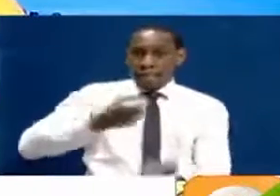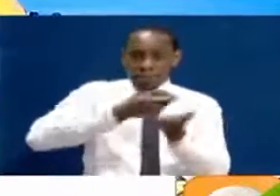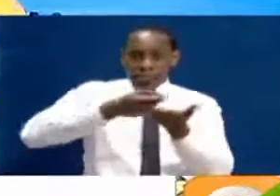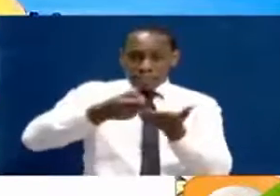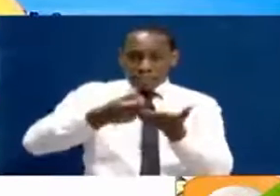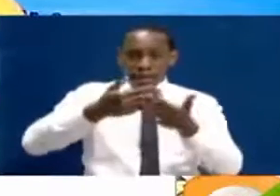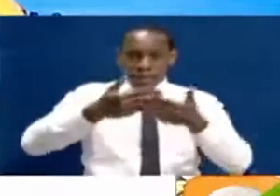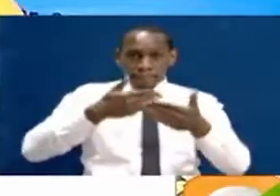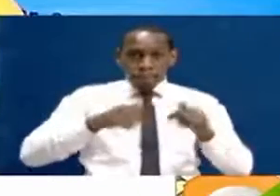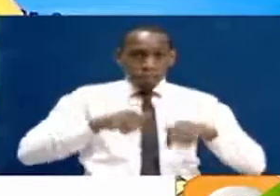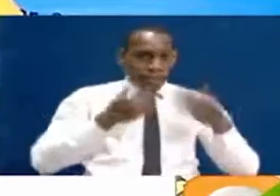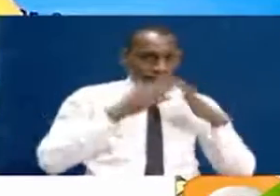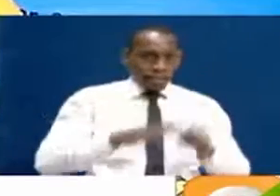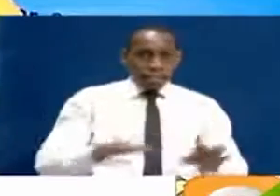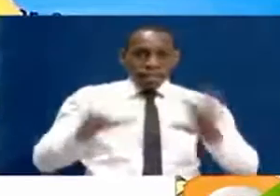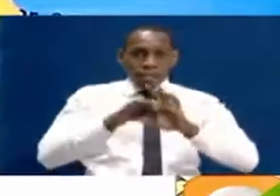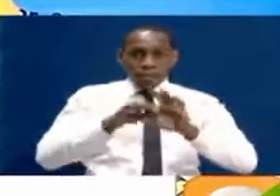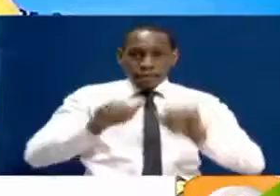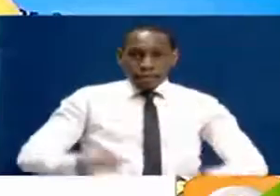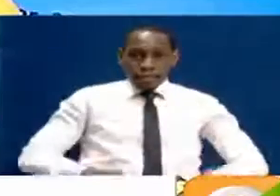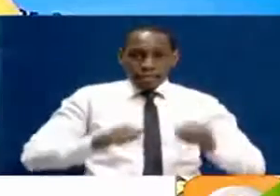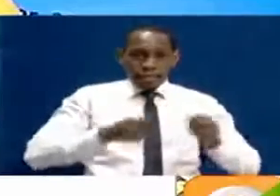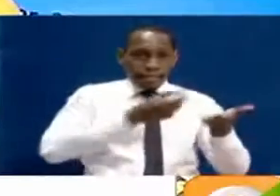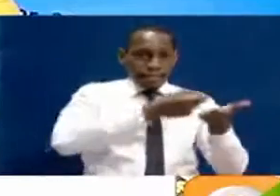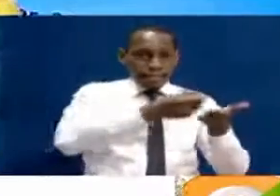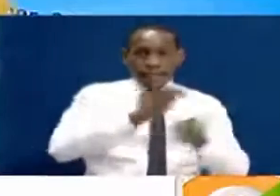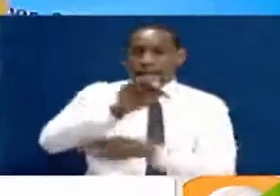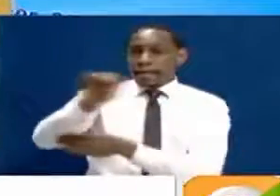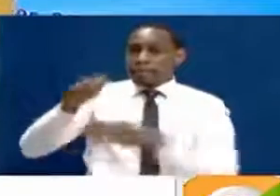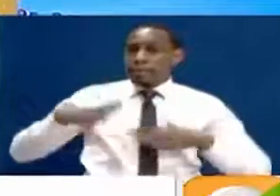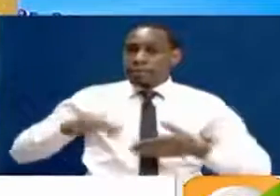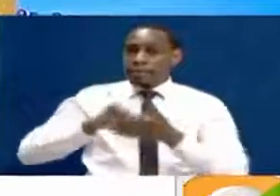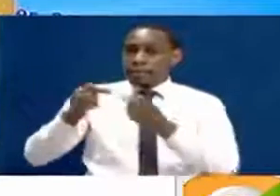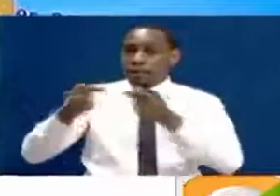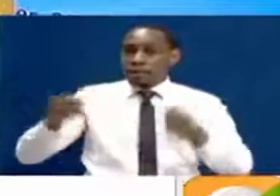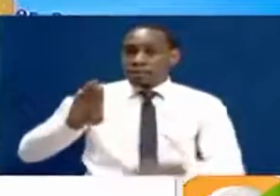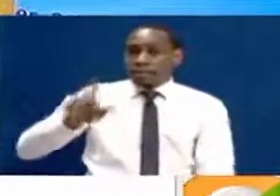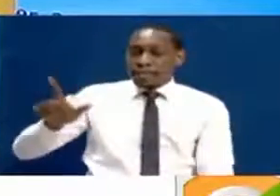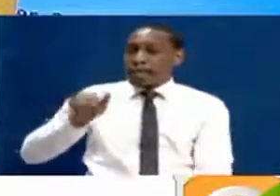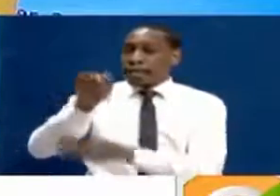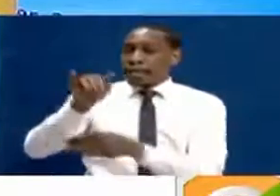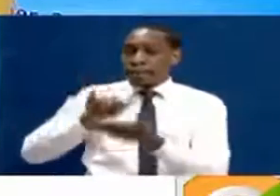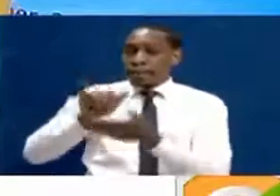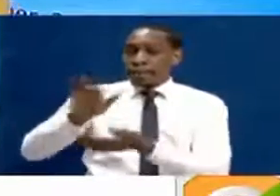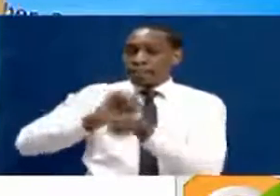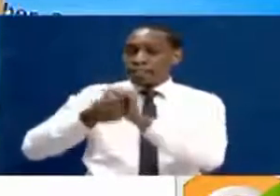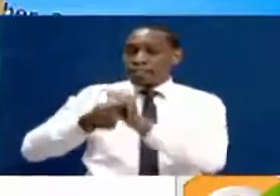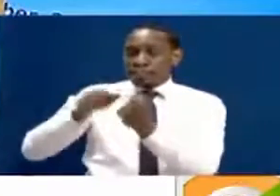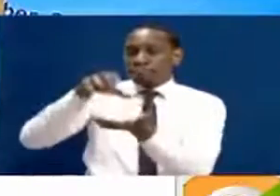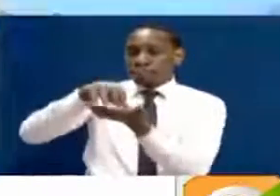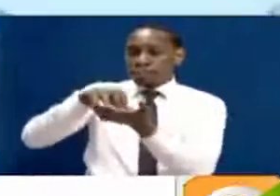by today. Co-chair of the Secretariat, Junet Mohammed, has reached out to those opposing the bill, asking them to change their